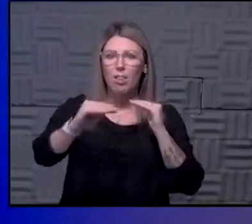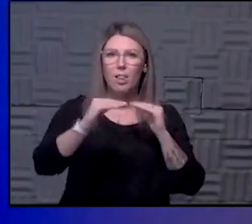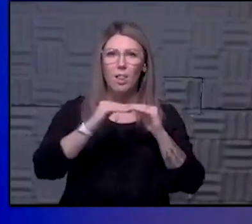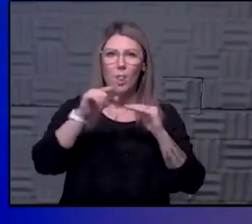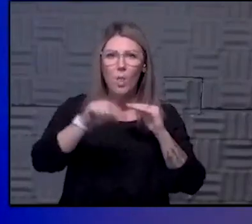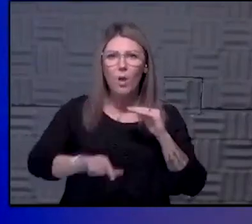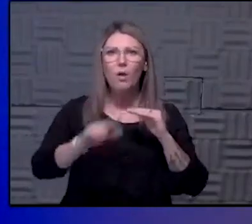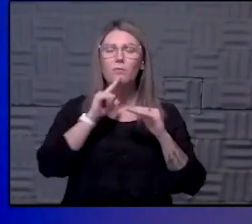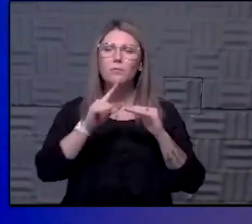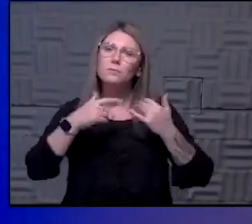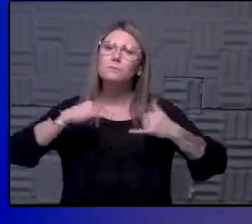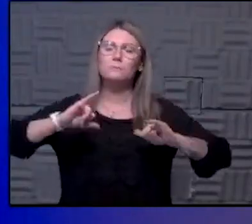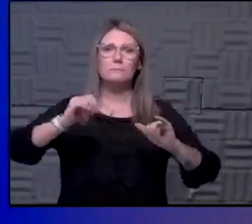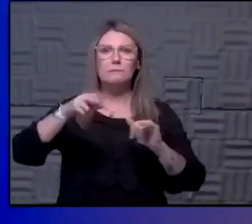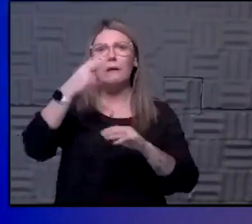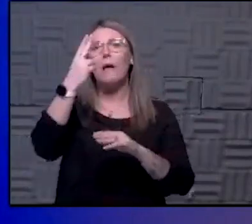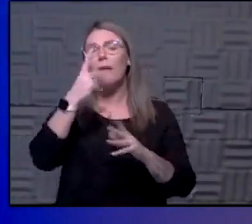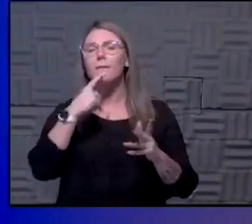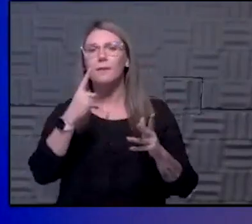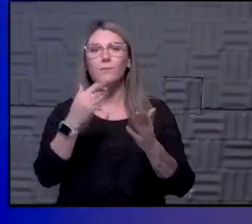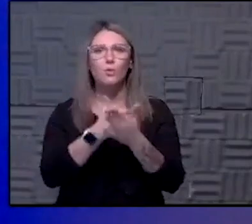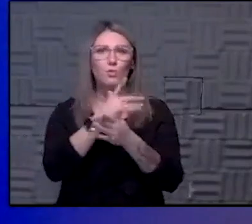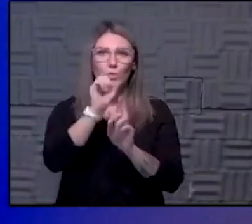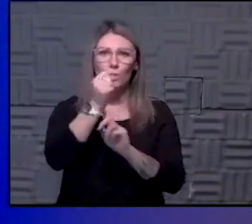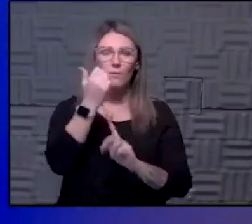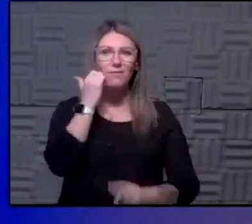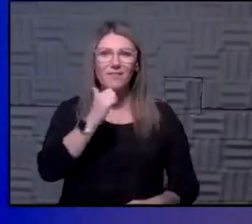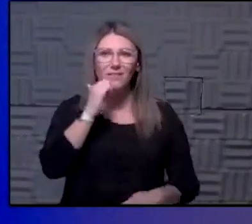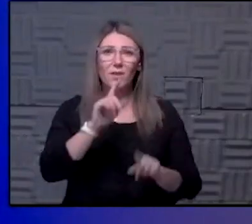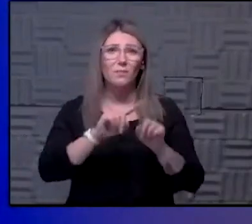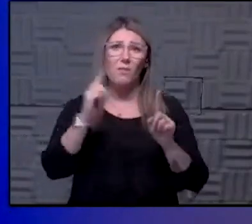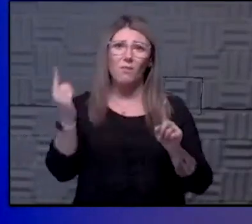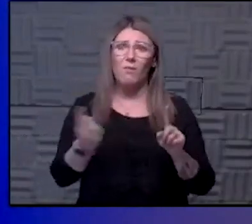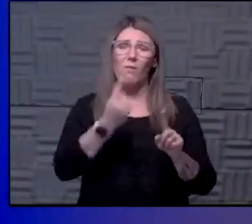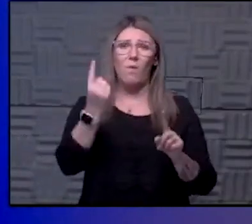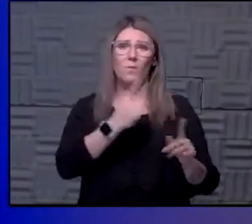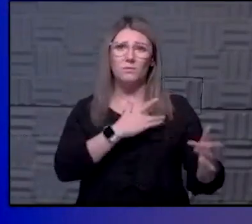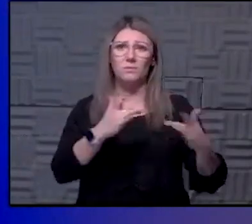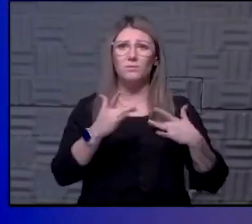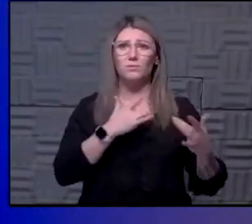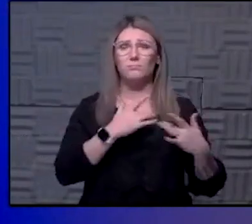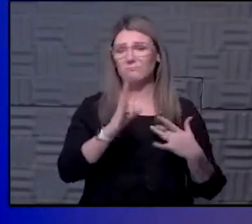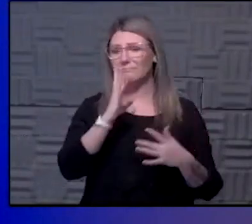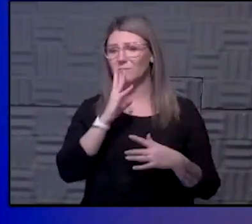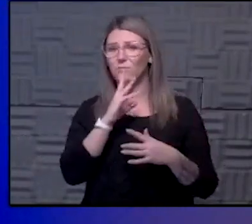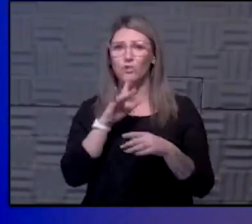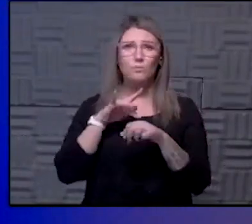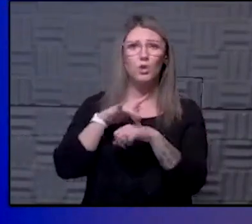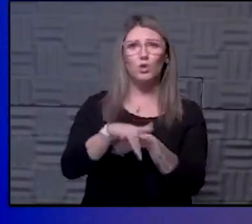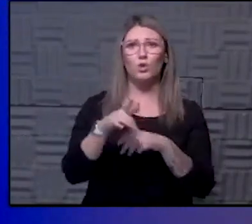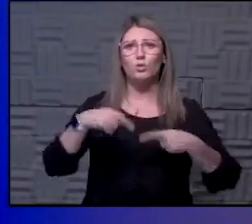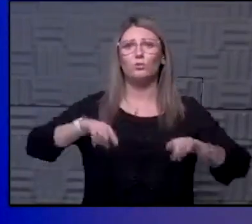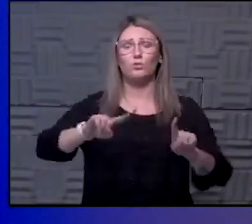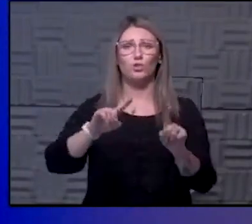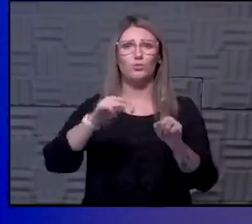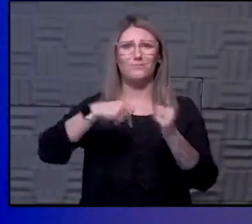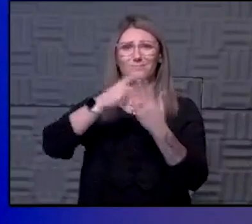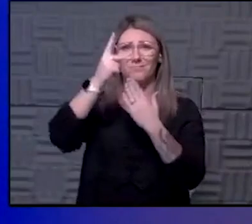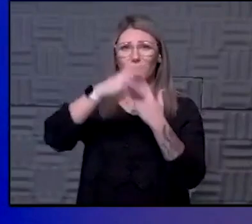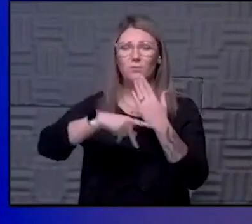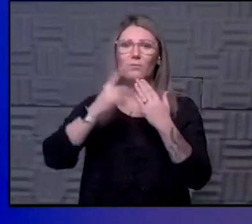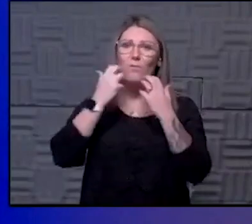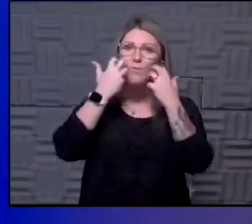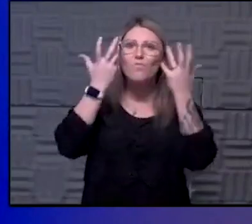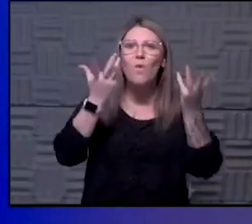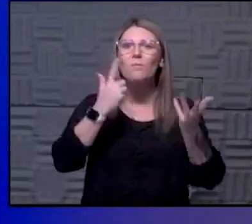still pretty high of new cases every day. But there's always that concern, and especially as we talked about earlier on in the show, it's going to be warmer.